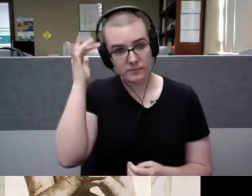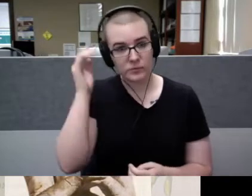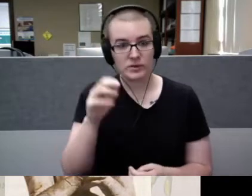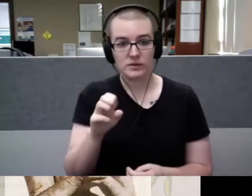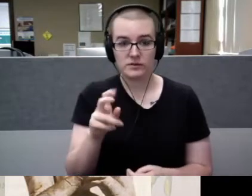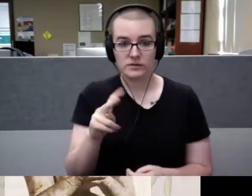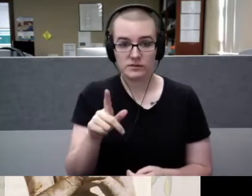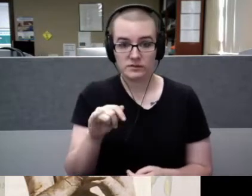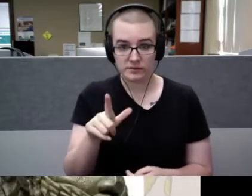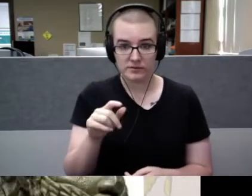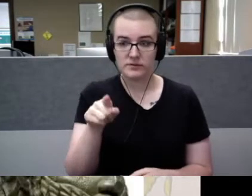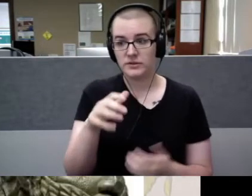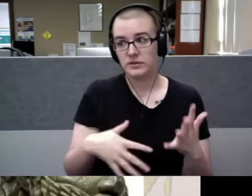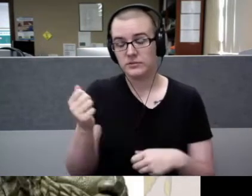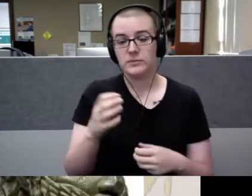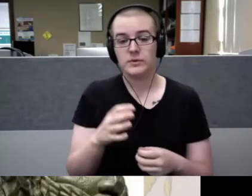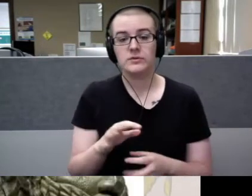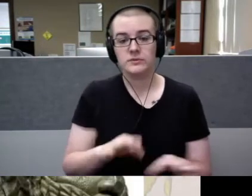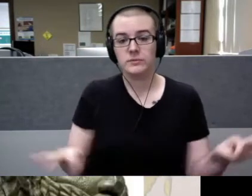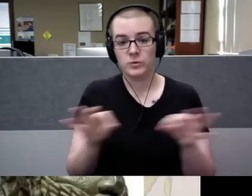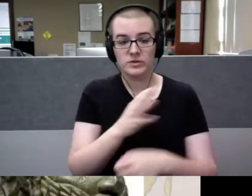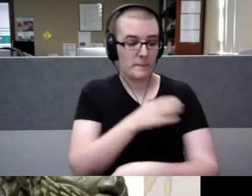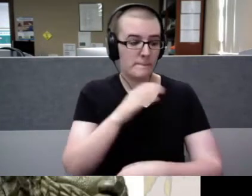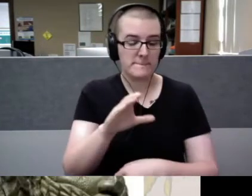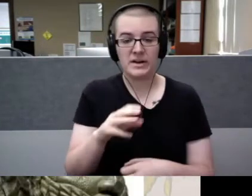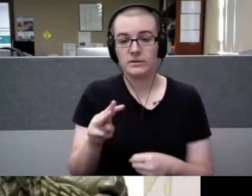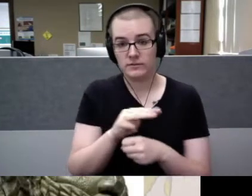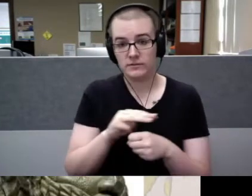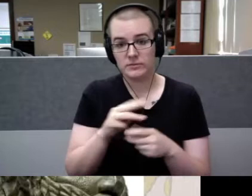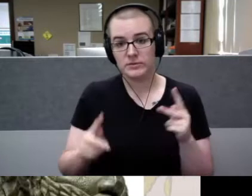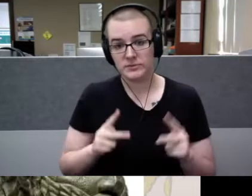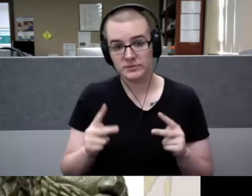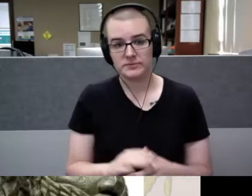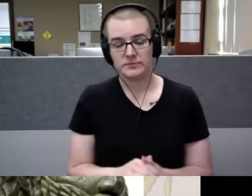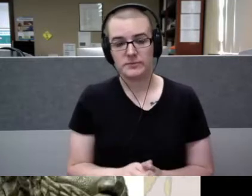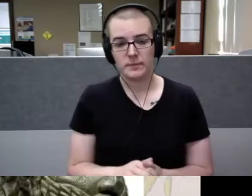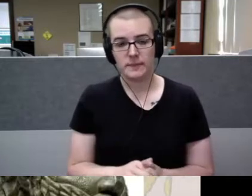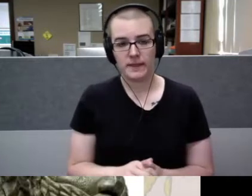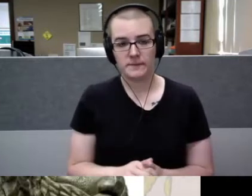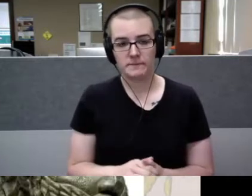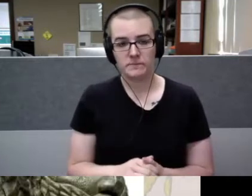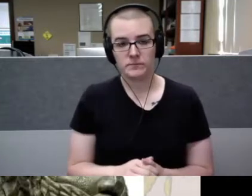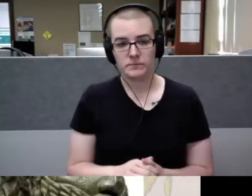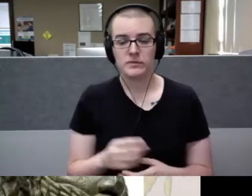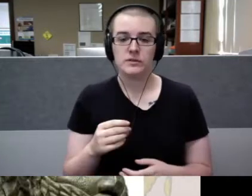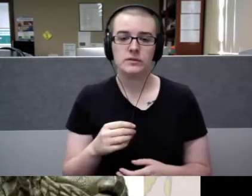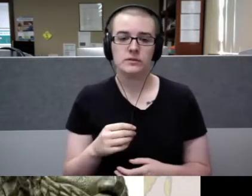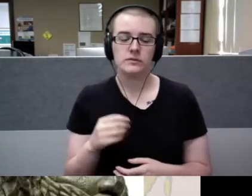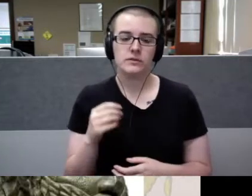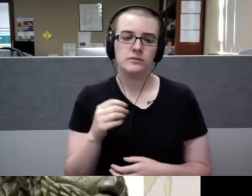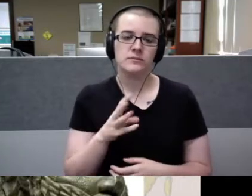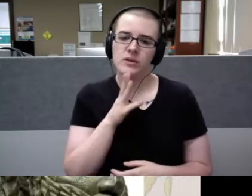and powerful god for Mesopotamia. Now, let's talk about some of these empires in particular that we're seeing in Mesopotamia.